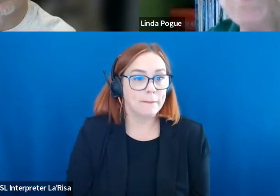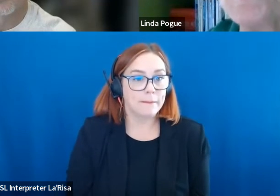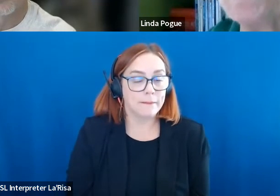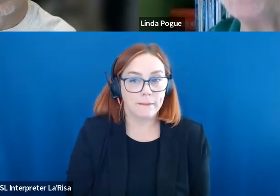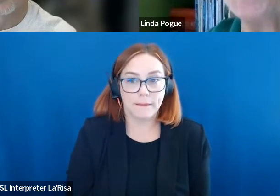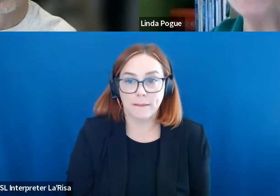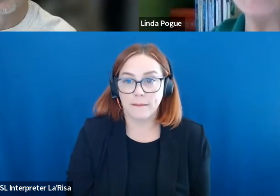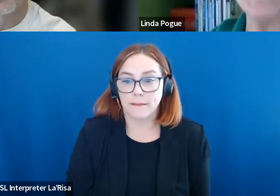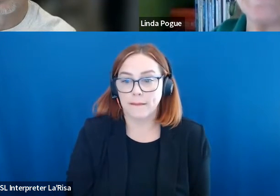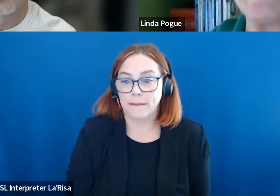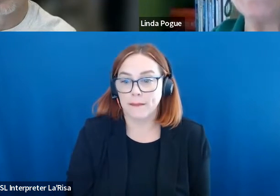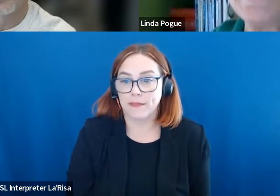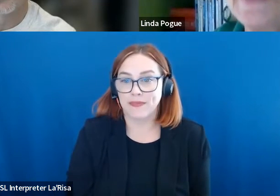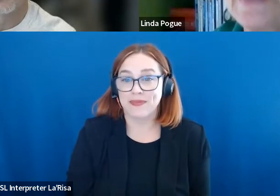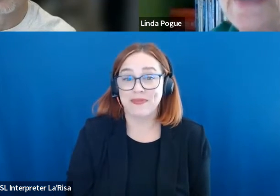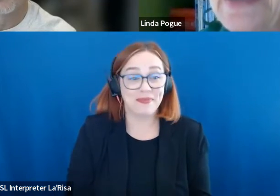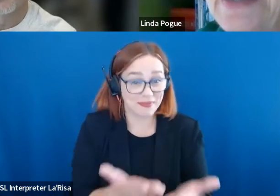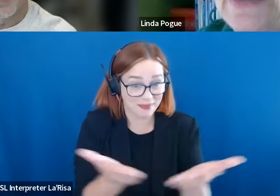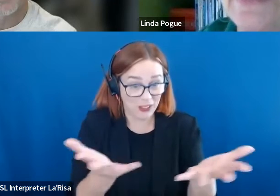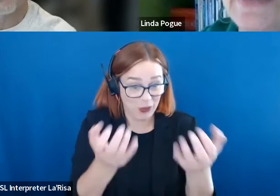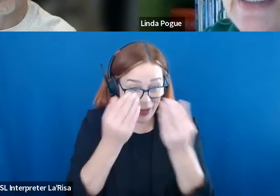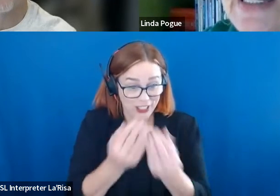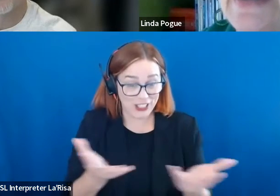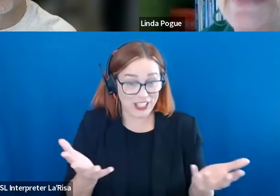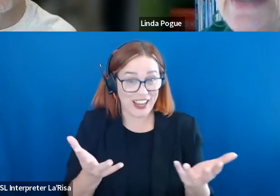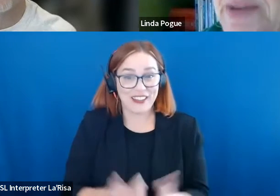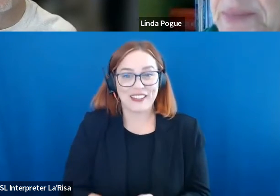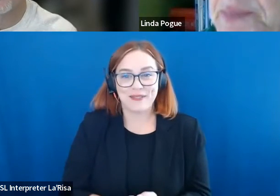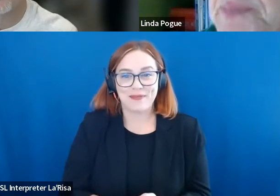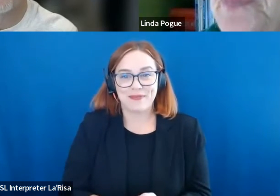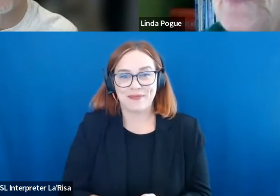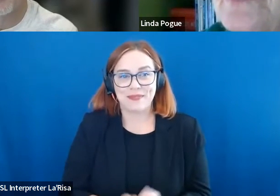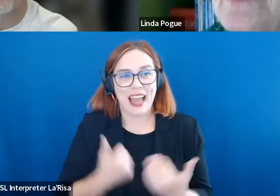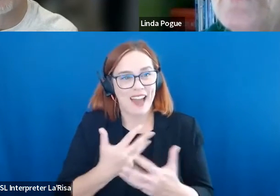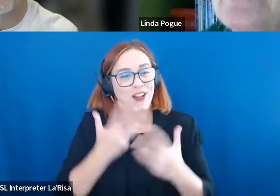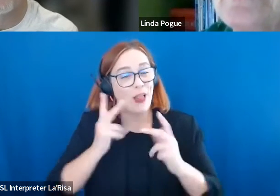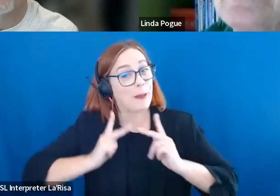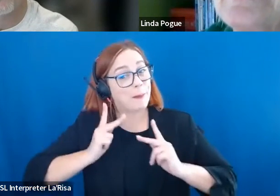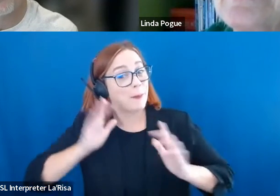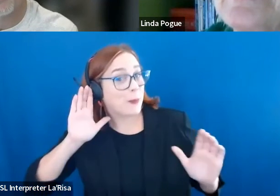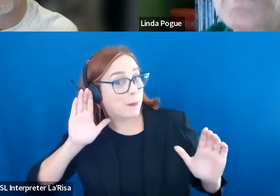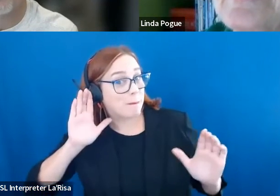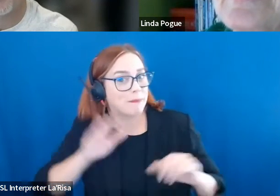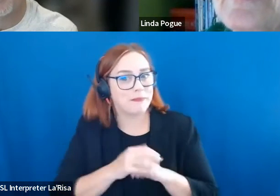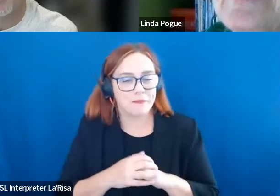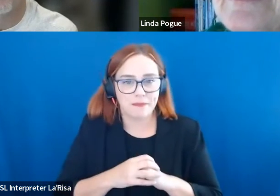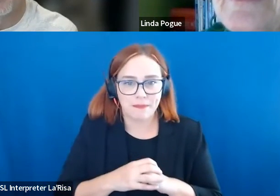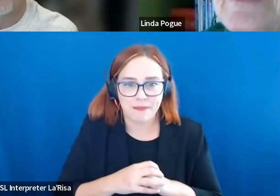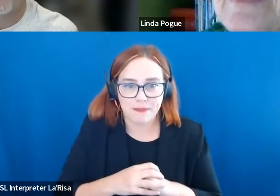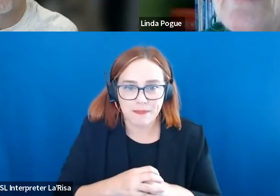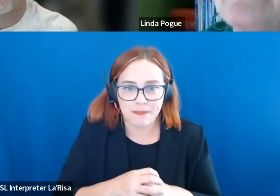100 people who are on this call. So thank you. And curious about Linda's earlier question, how many SILs out there have